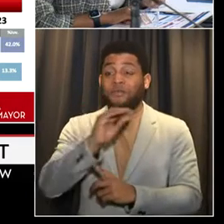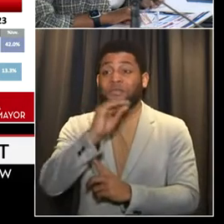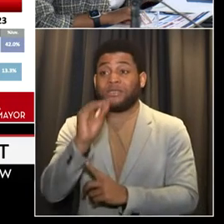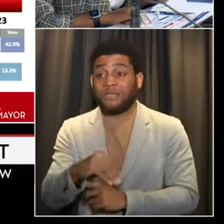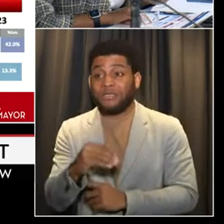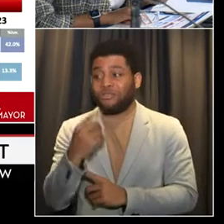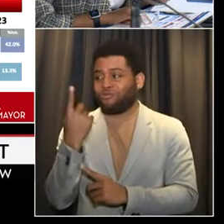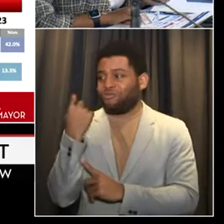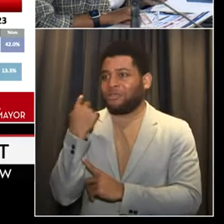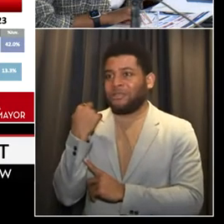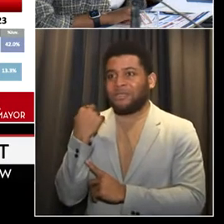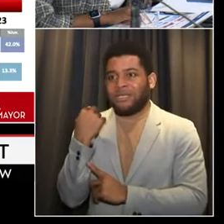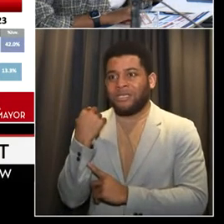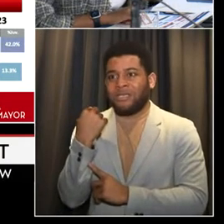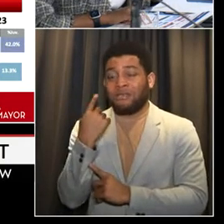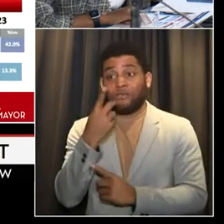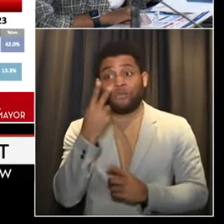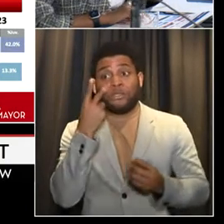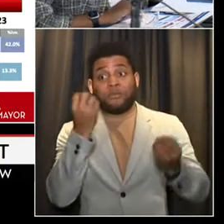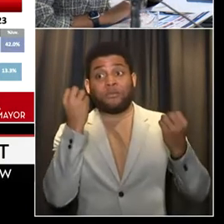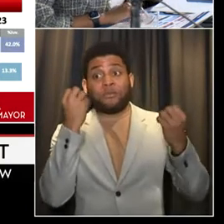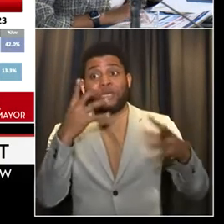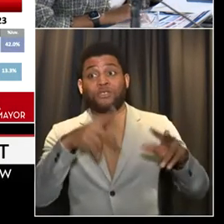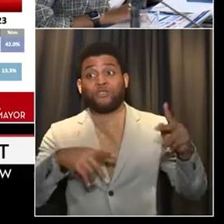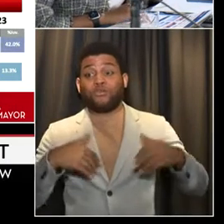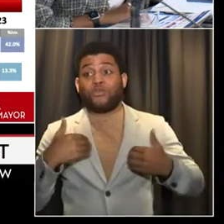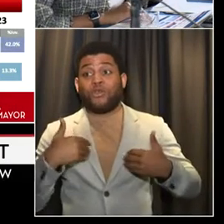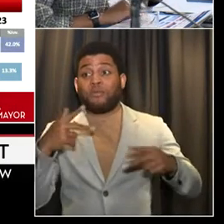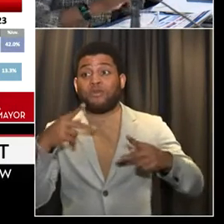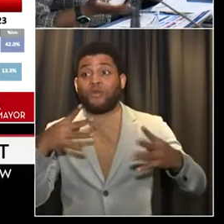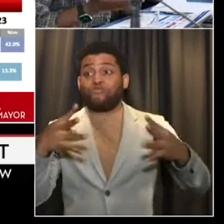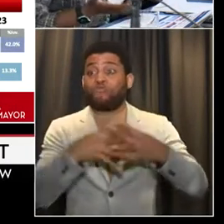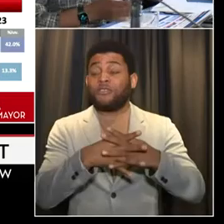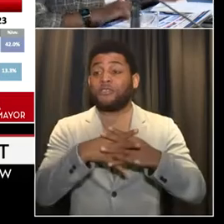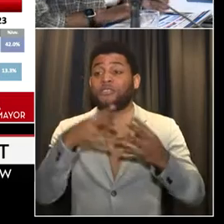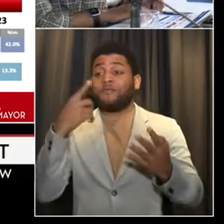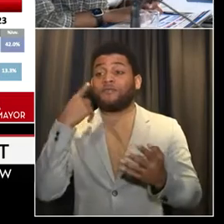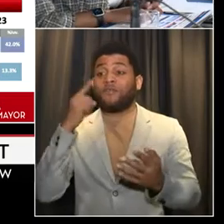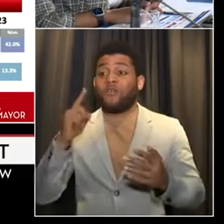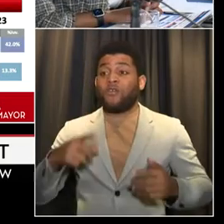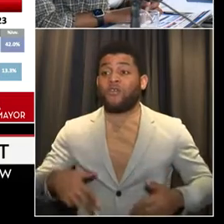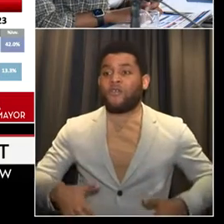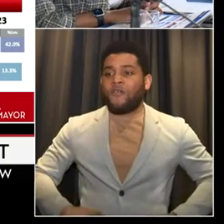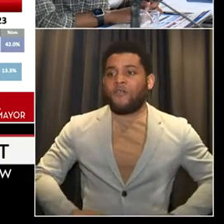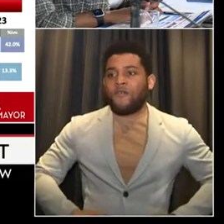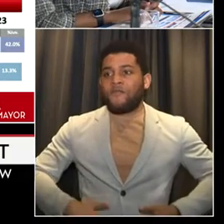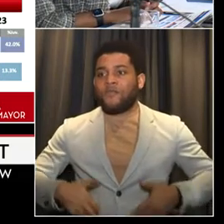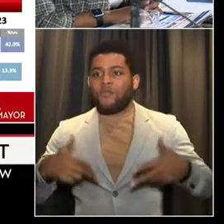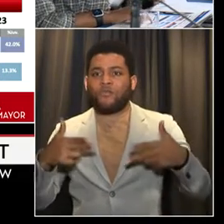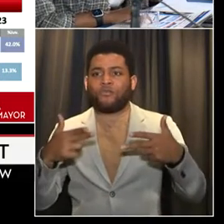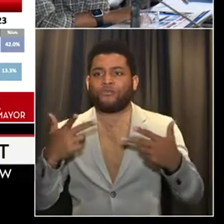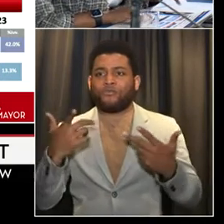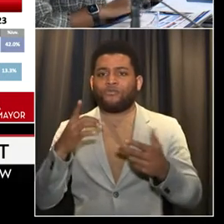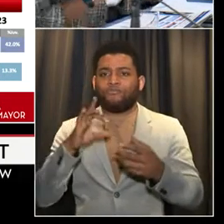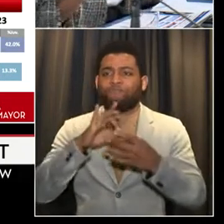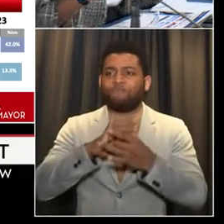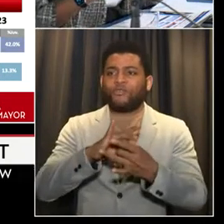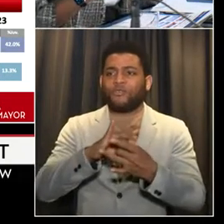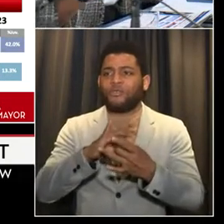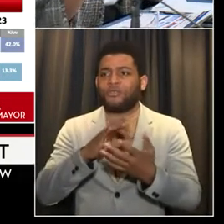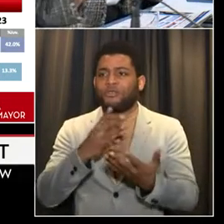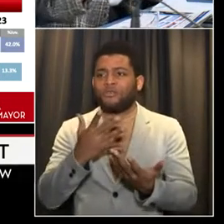of young people involved in or who are being arrested for firearms related activity is increasing from